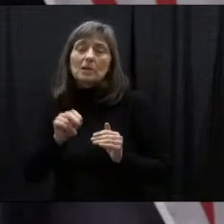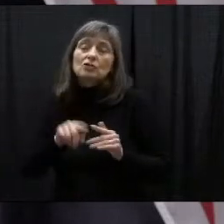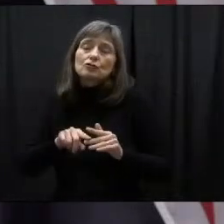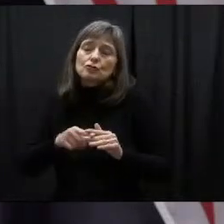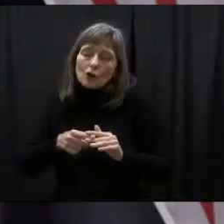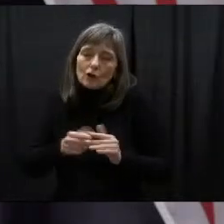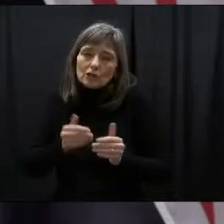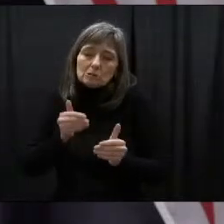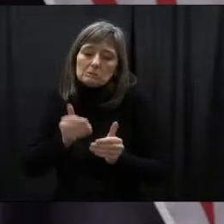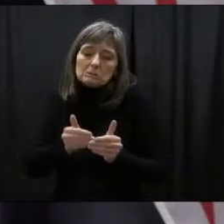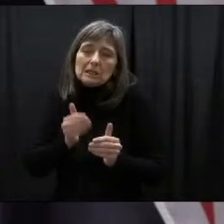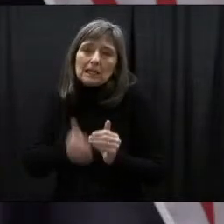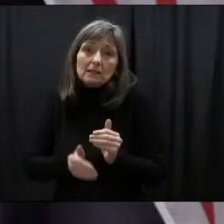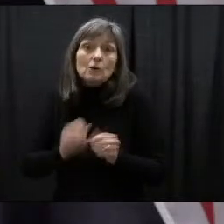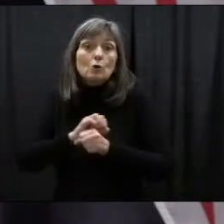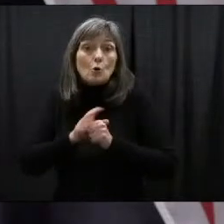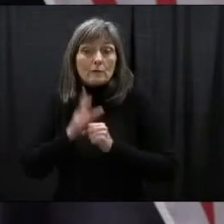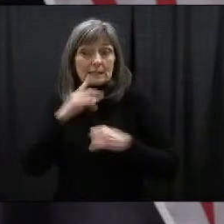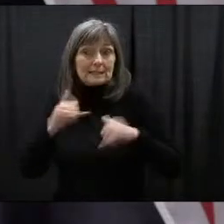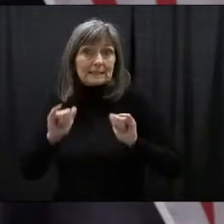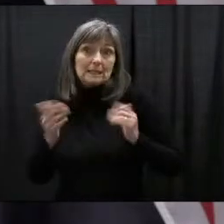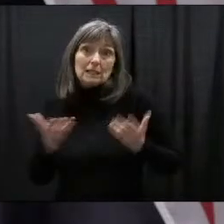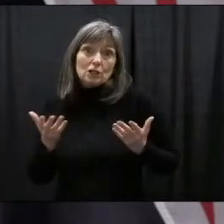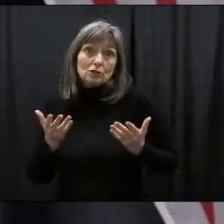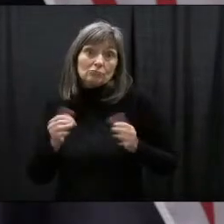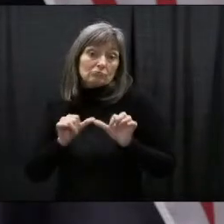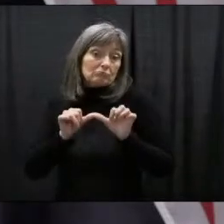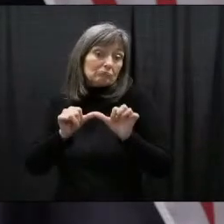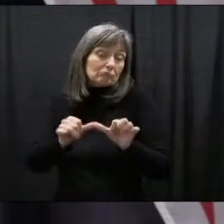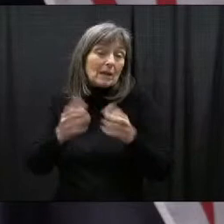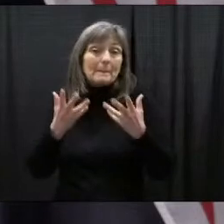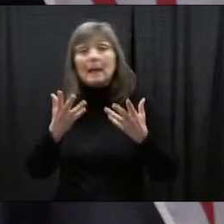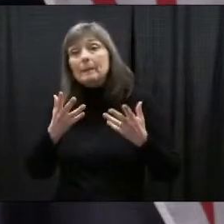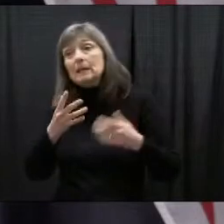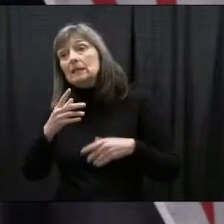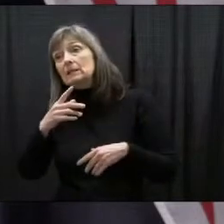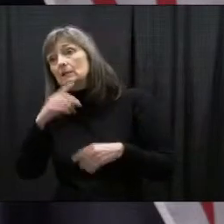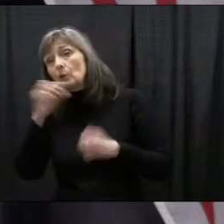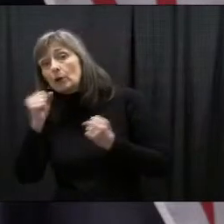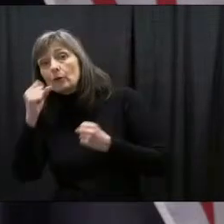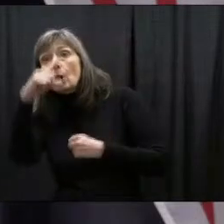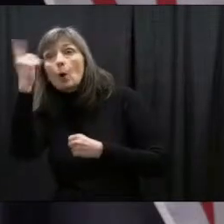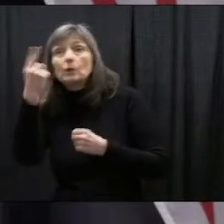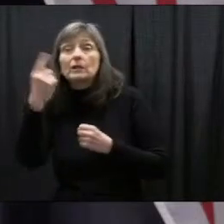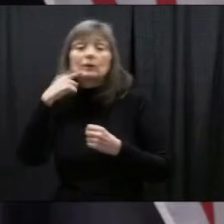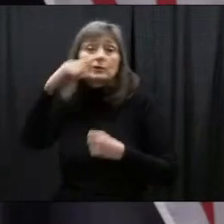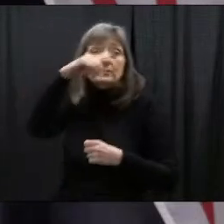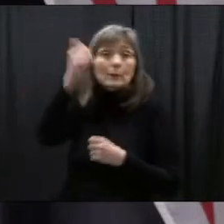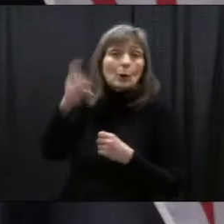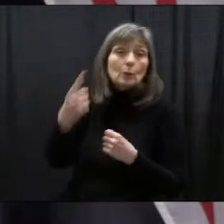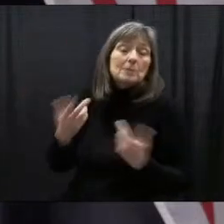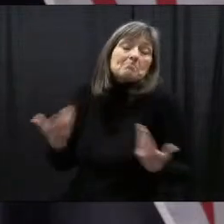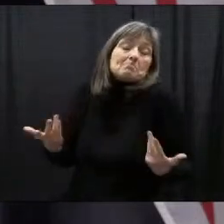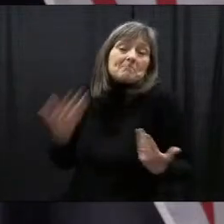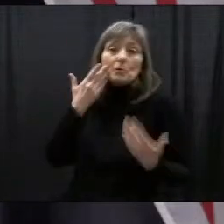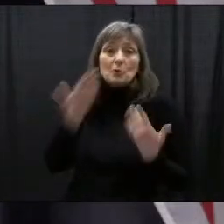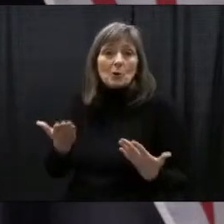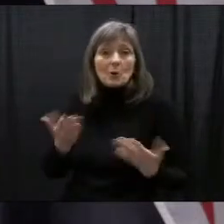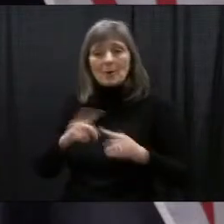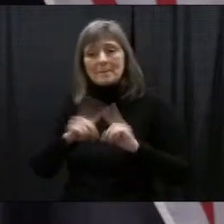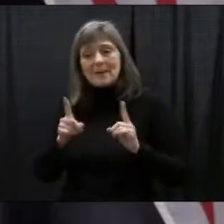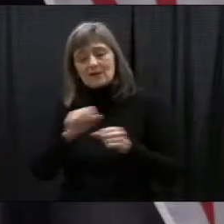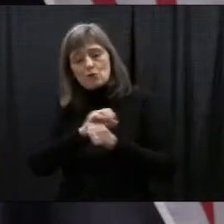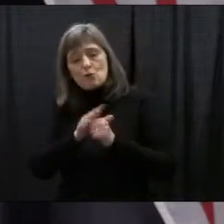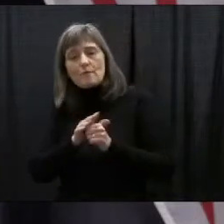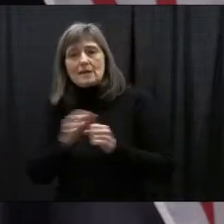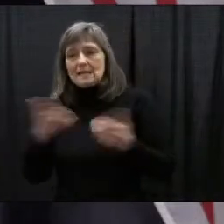end. COVID will be here for a long time, perhaps in seasonal waves, perhaps not. As a society, we must learn to live with